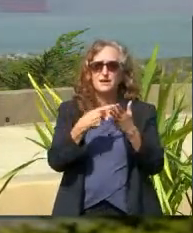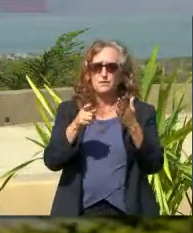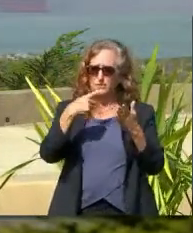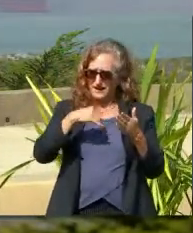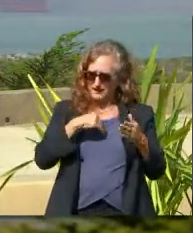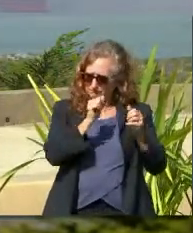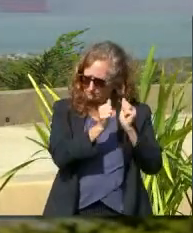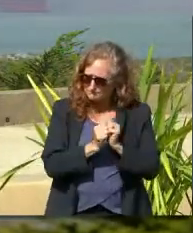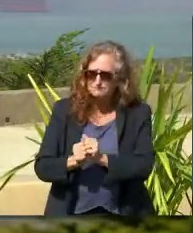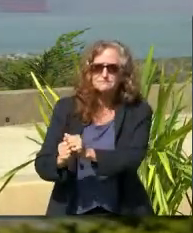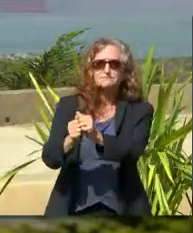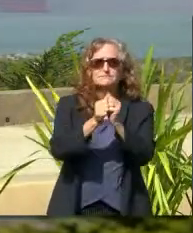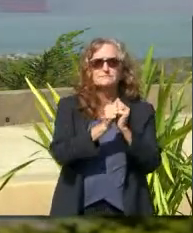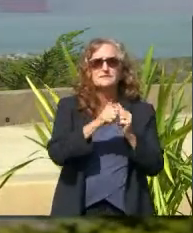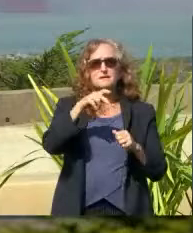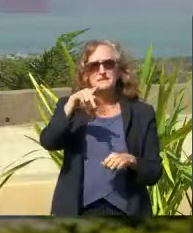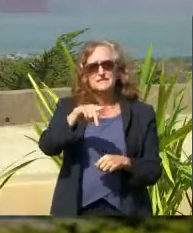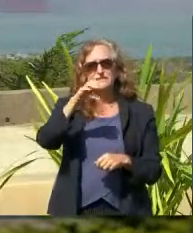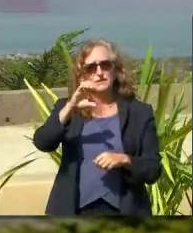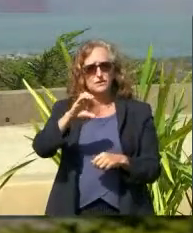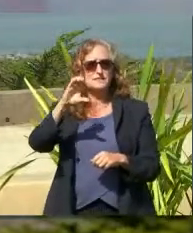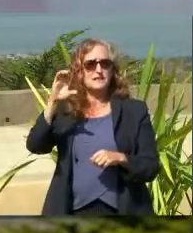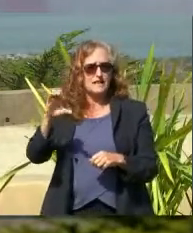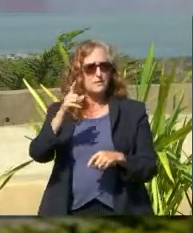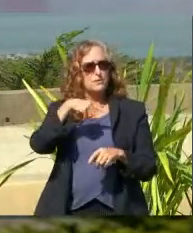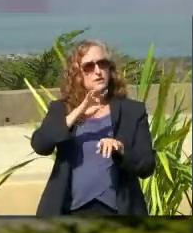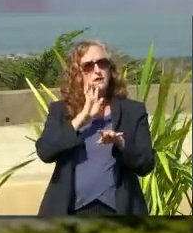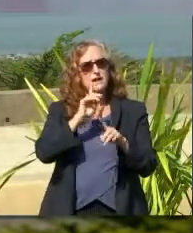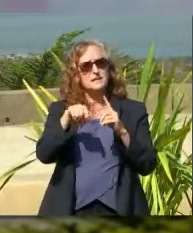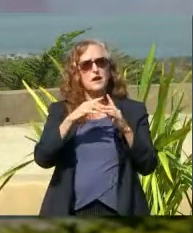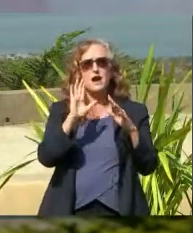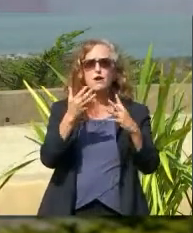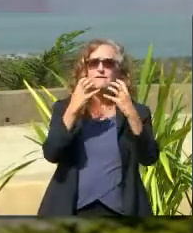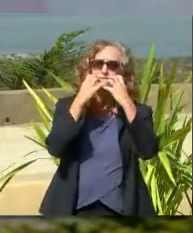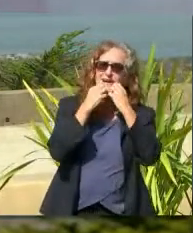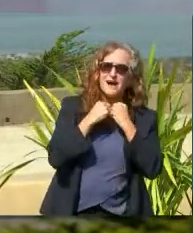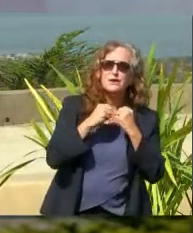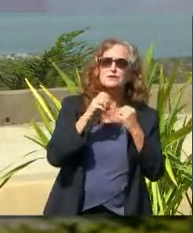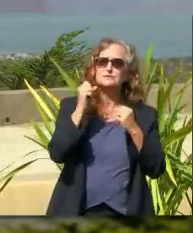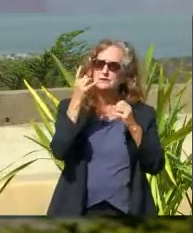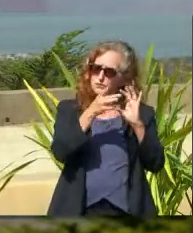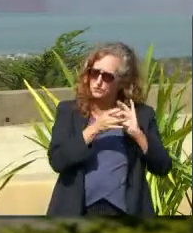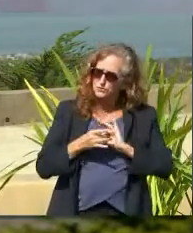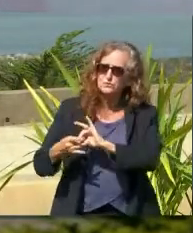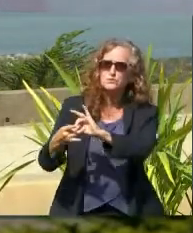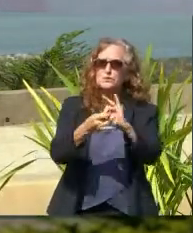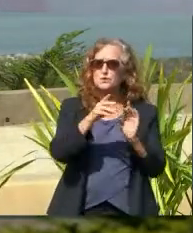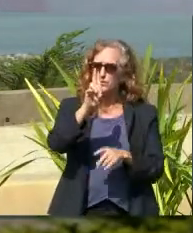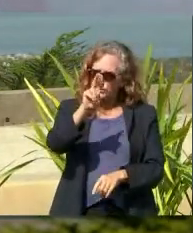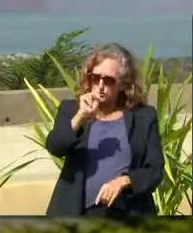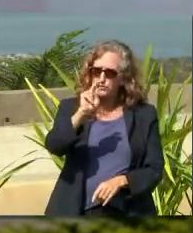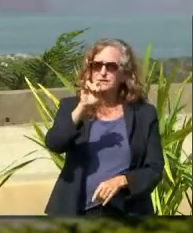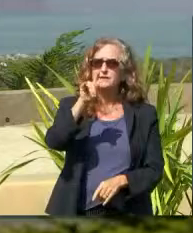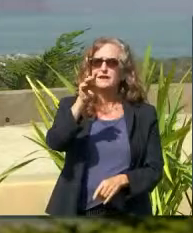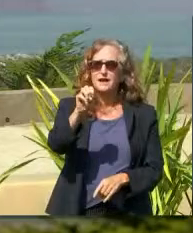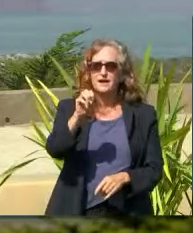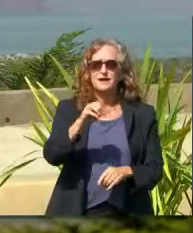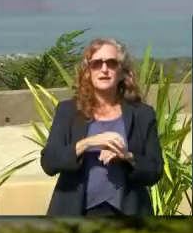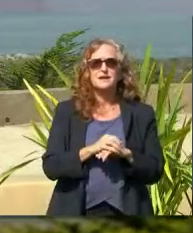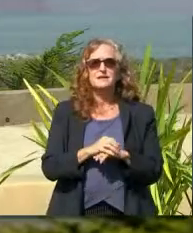time that we've had the Pacific Coast Collaborative, we've talked about the values that unite us. They are not distinguished